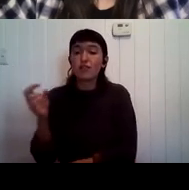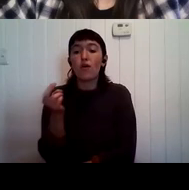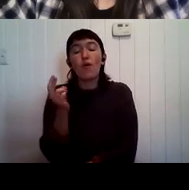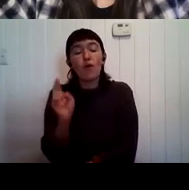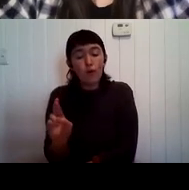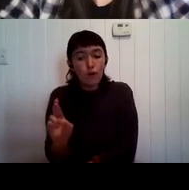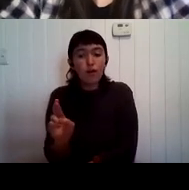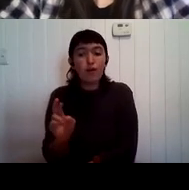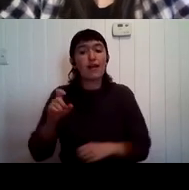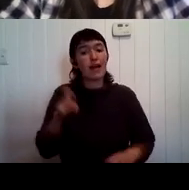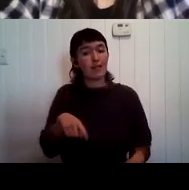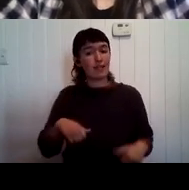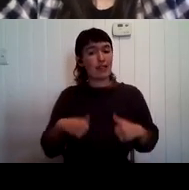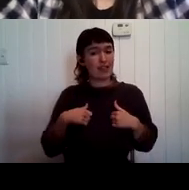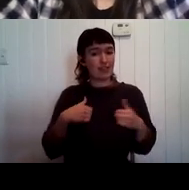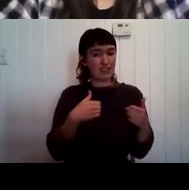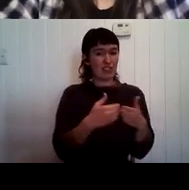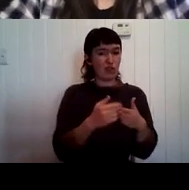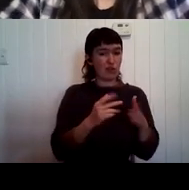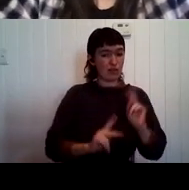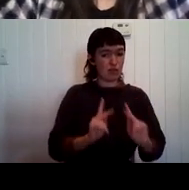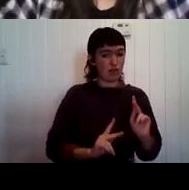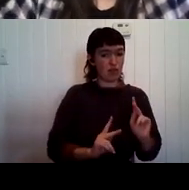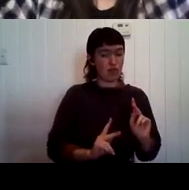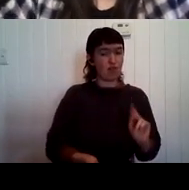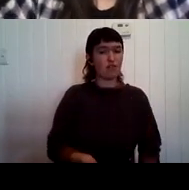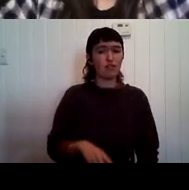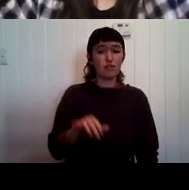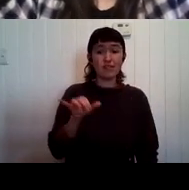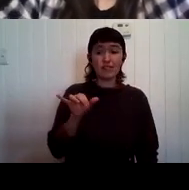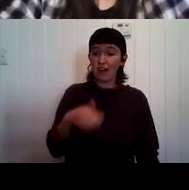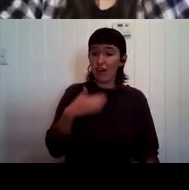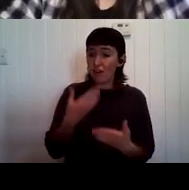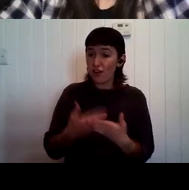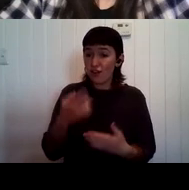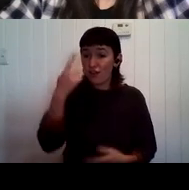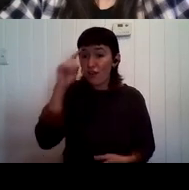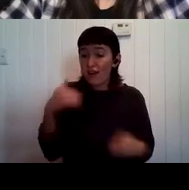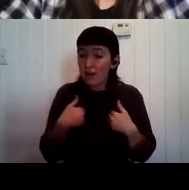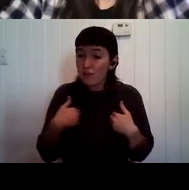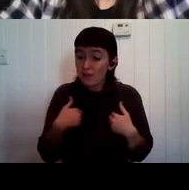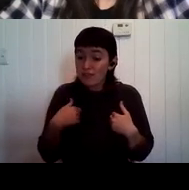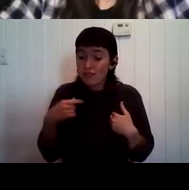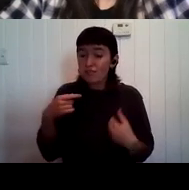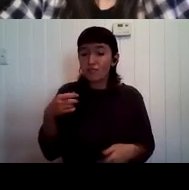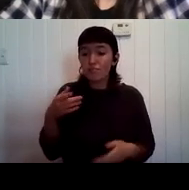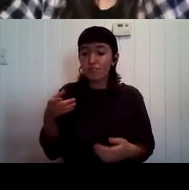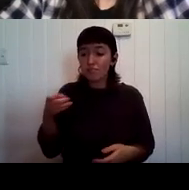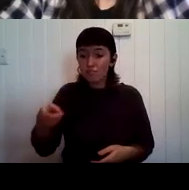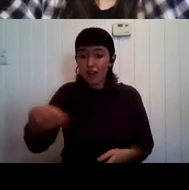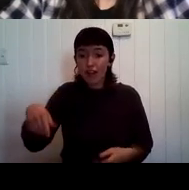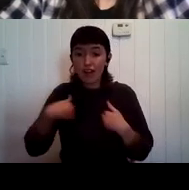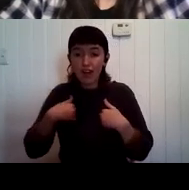are. Now, is that ideal for animals? Do you think they would prefer to be near people or they would prefer to be in